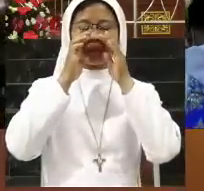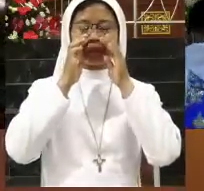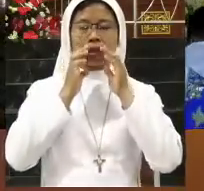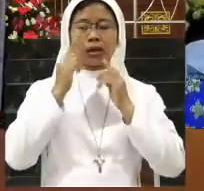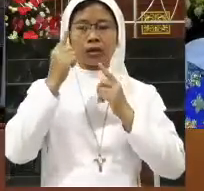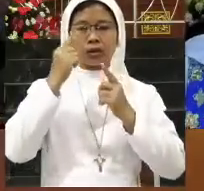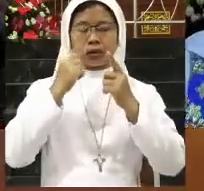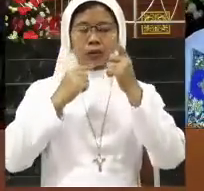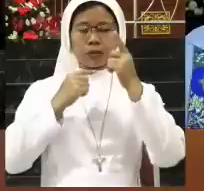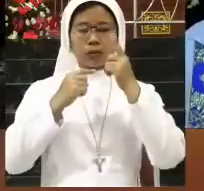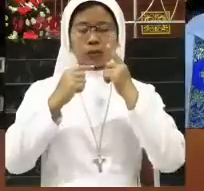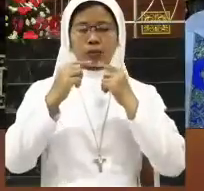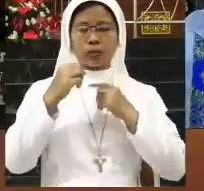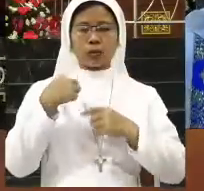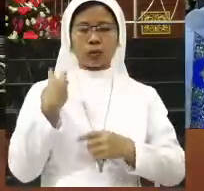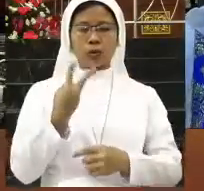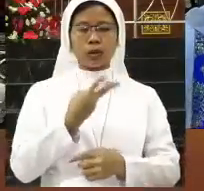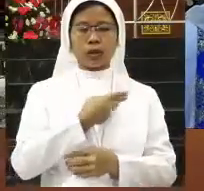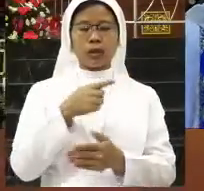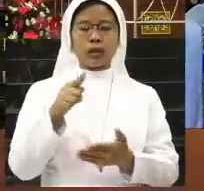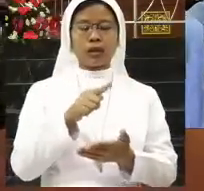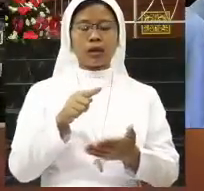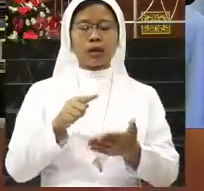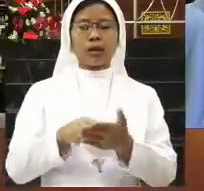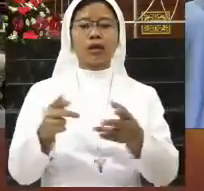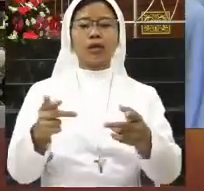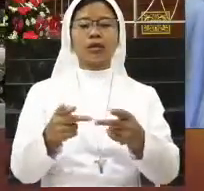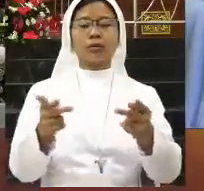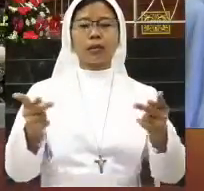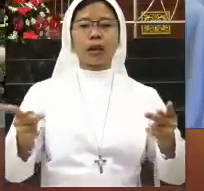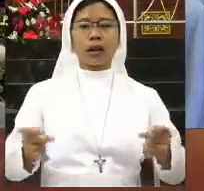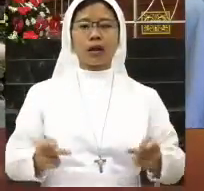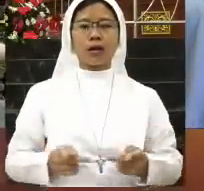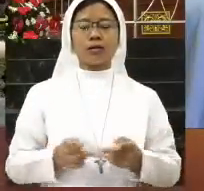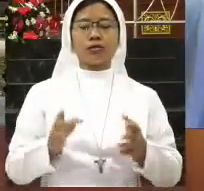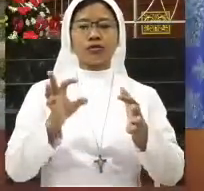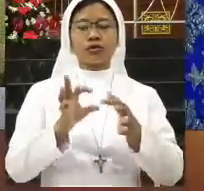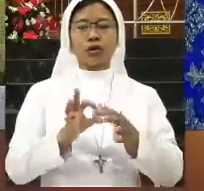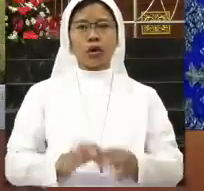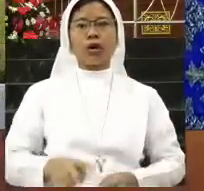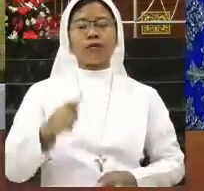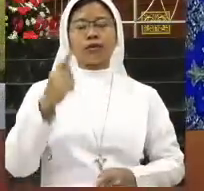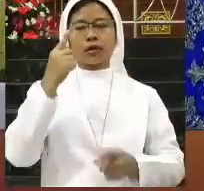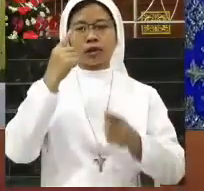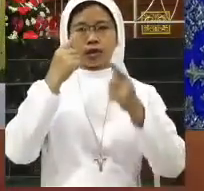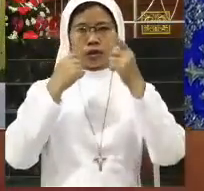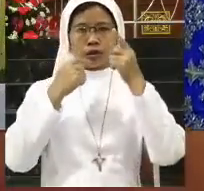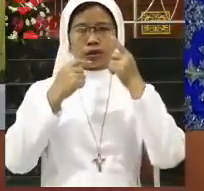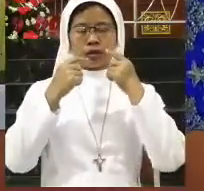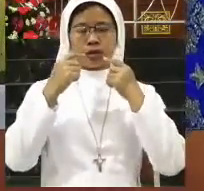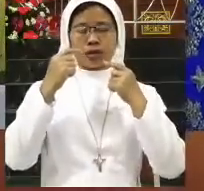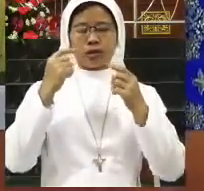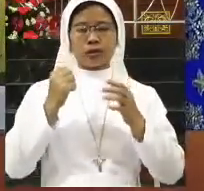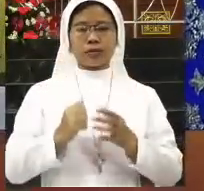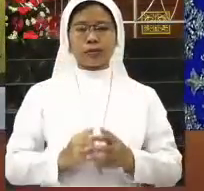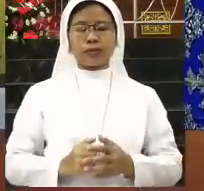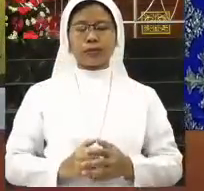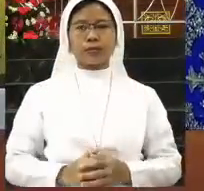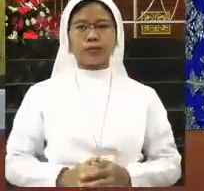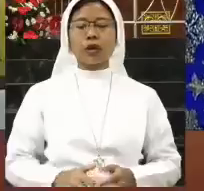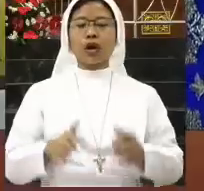gementes et flentes in hac lacrimarum valle.